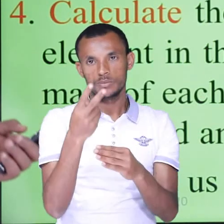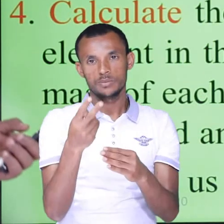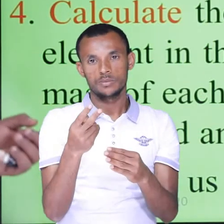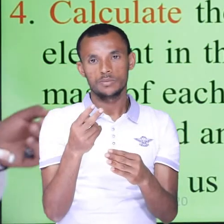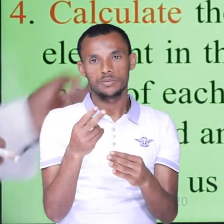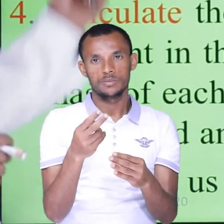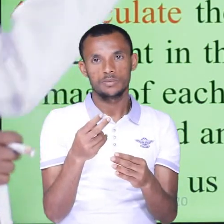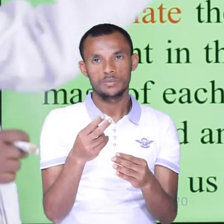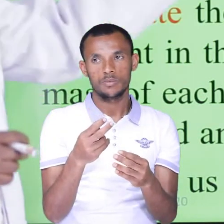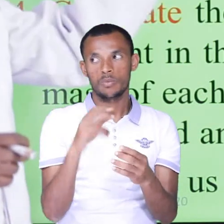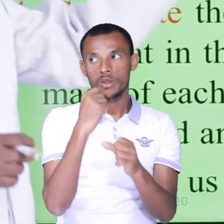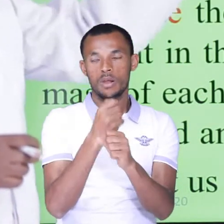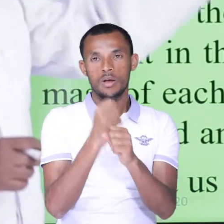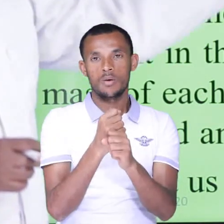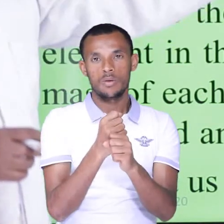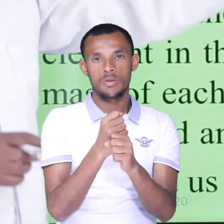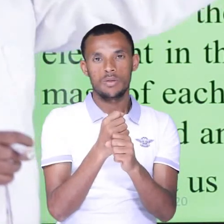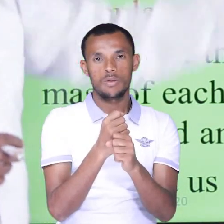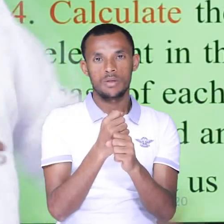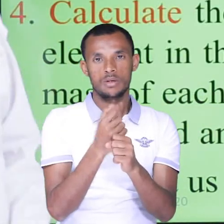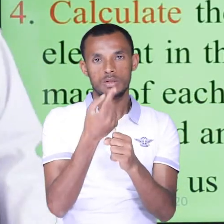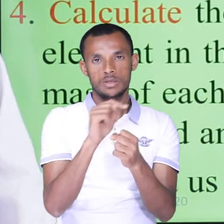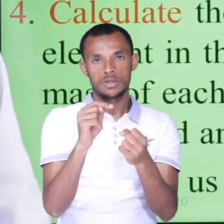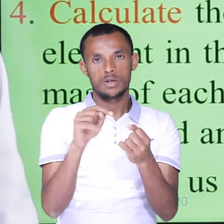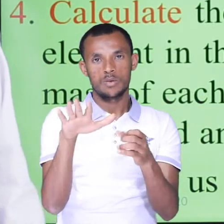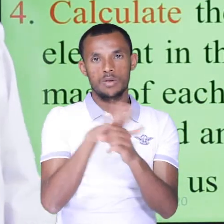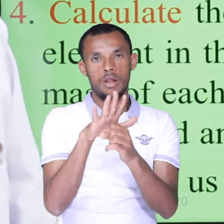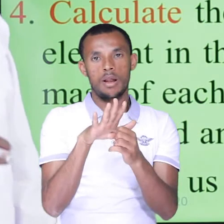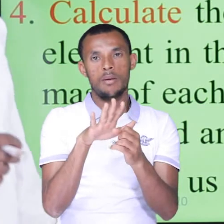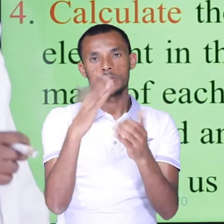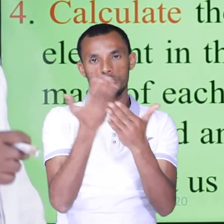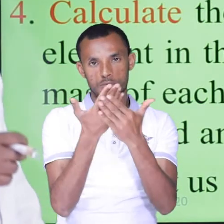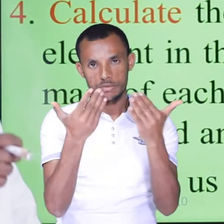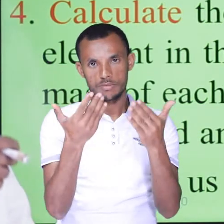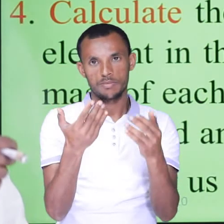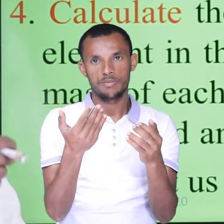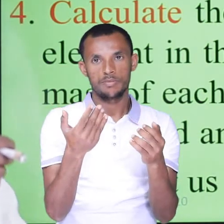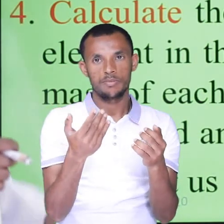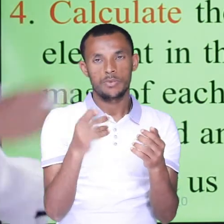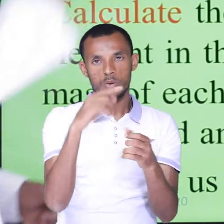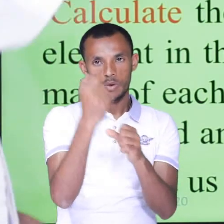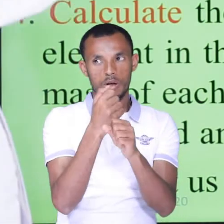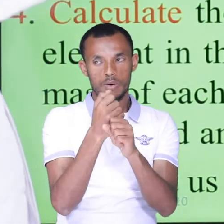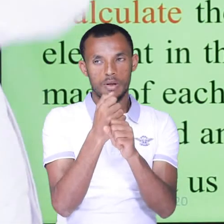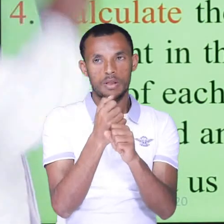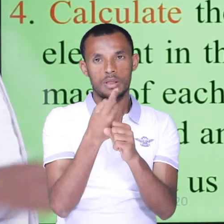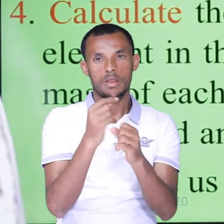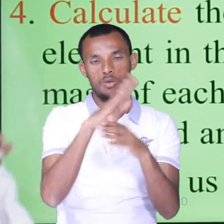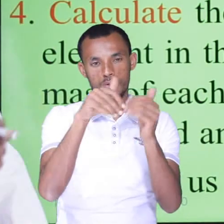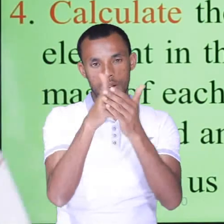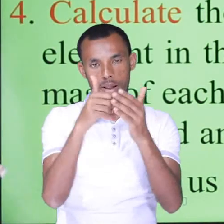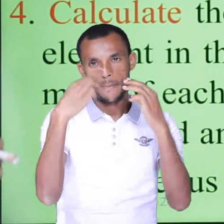is calculate or determine the total mass of each element in the compound. You have to calculate the total mass